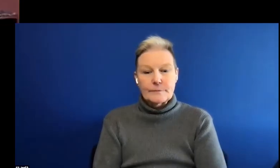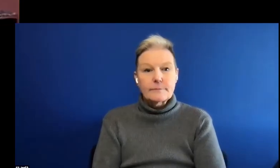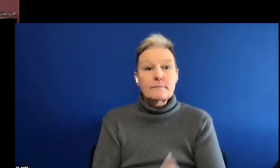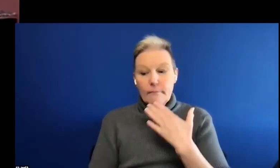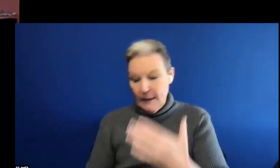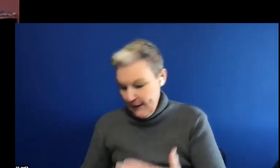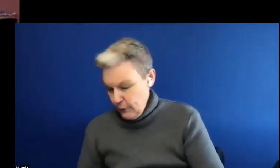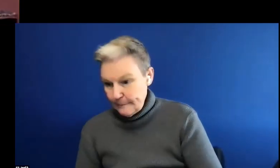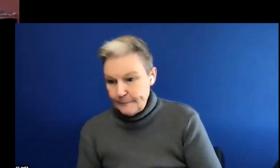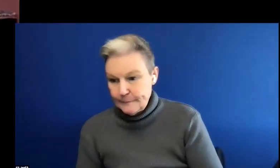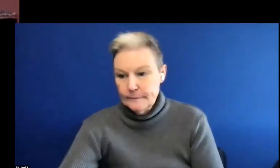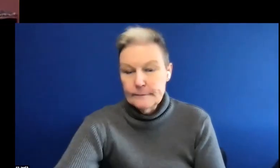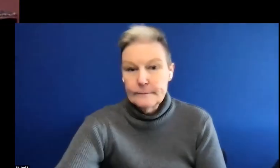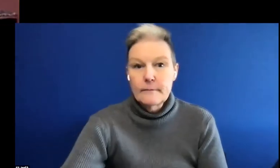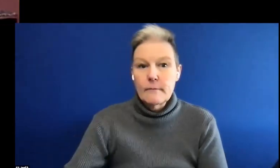Thank you.